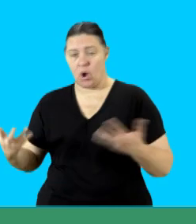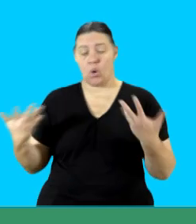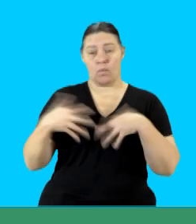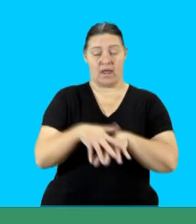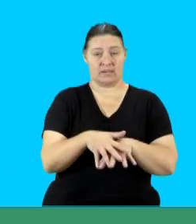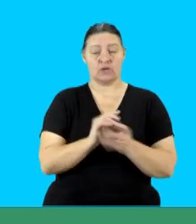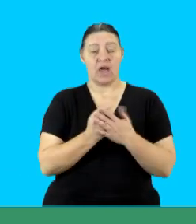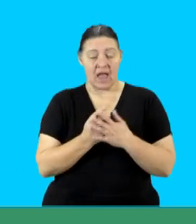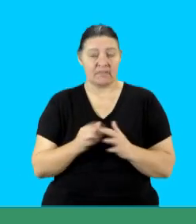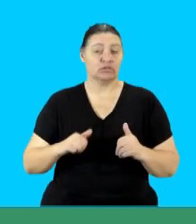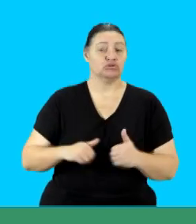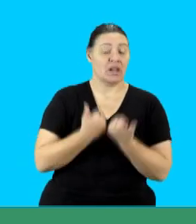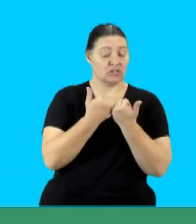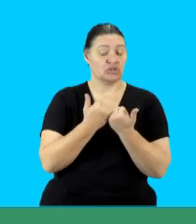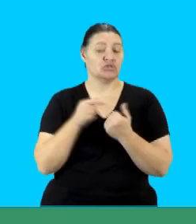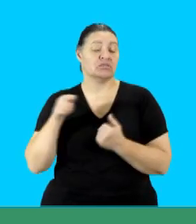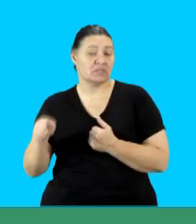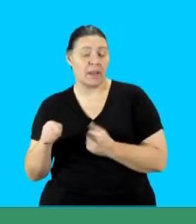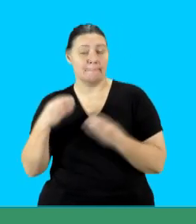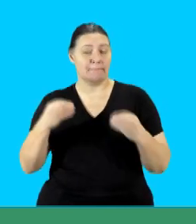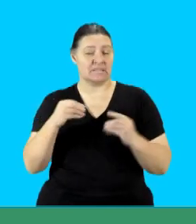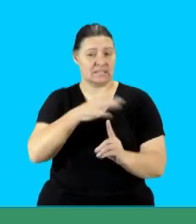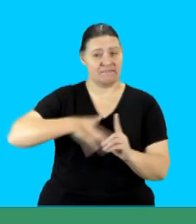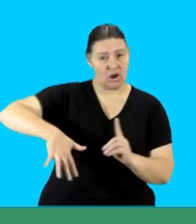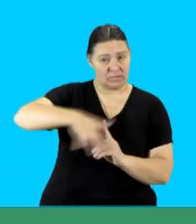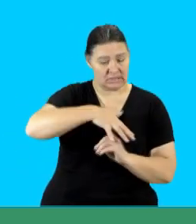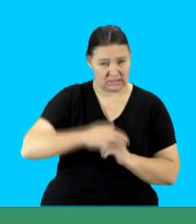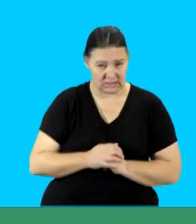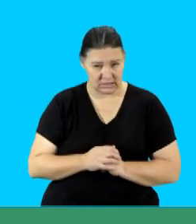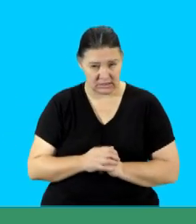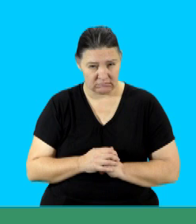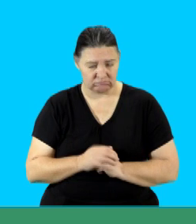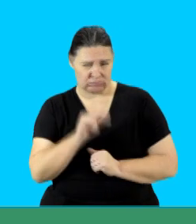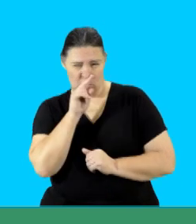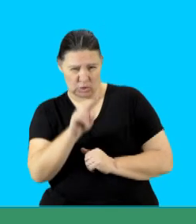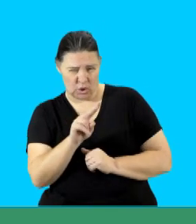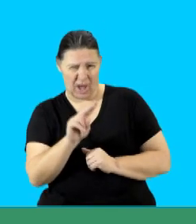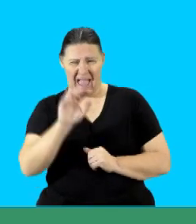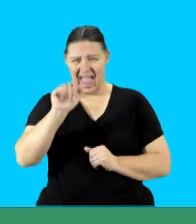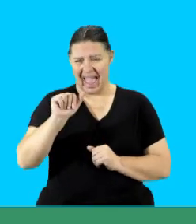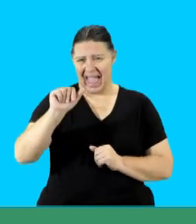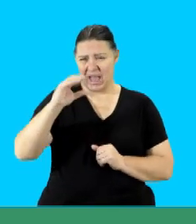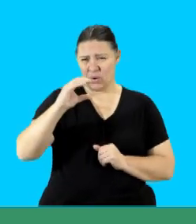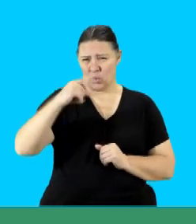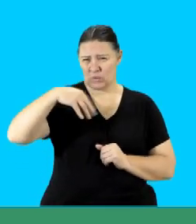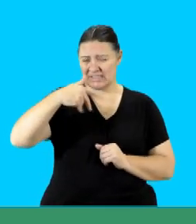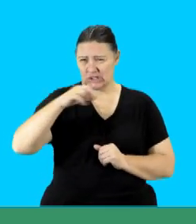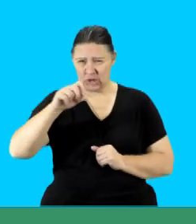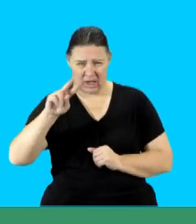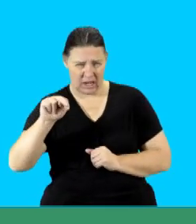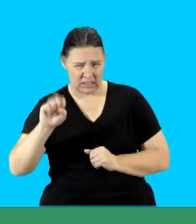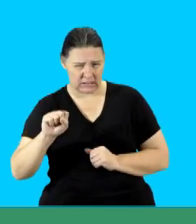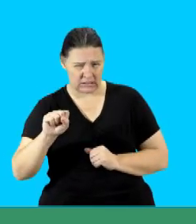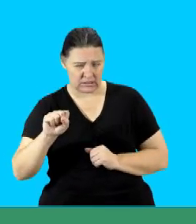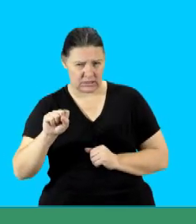to respond to challenges in the business environment. Now, let's look at this.